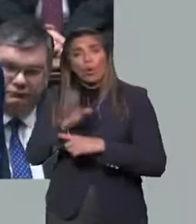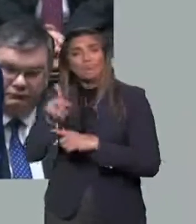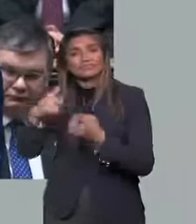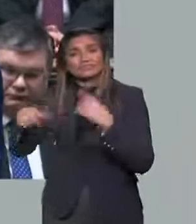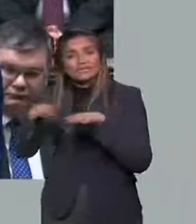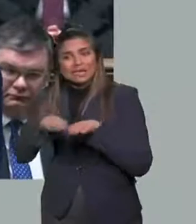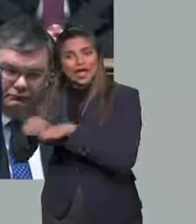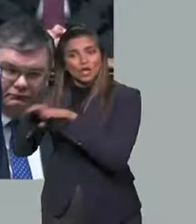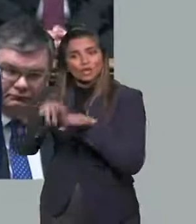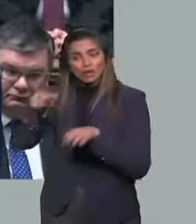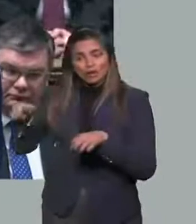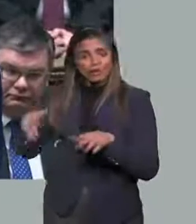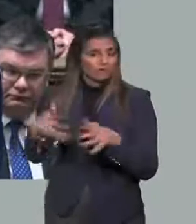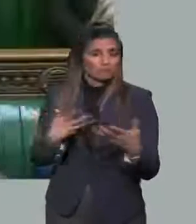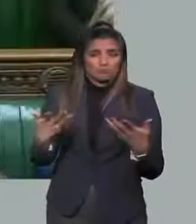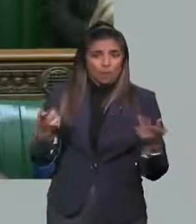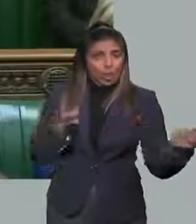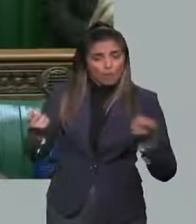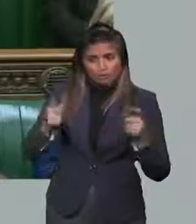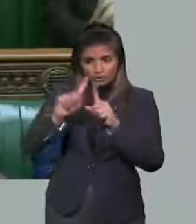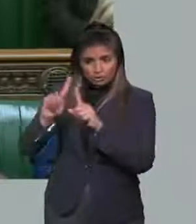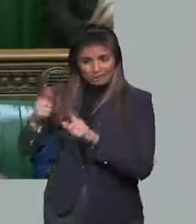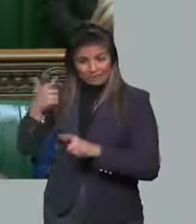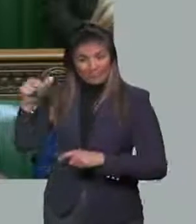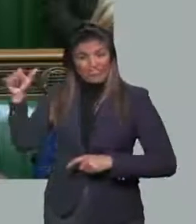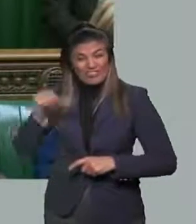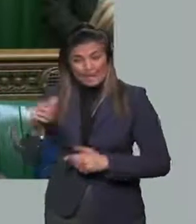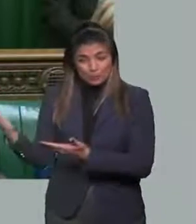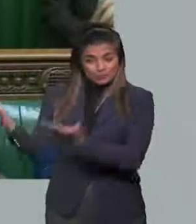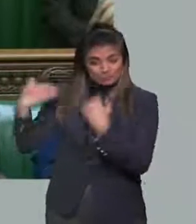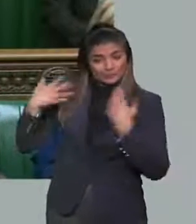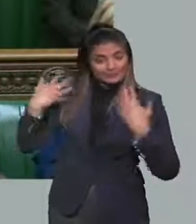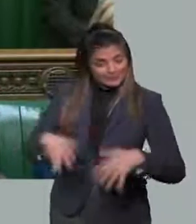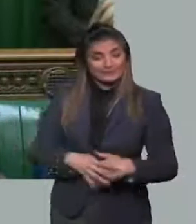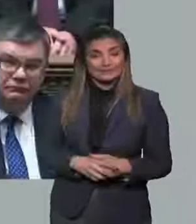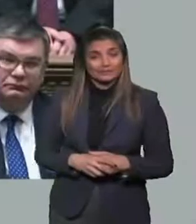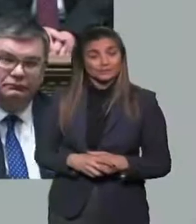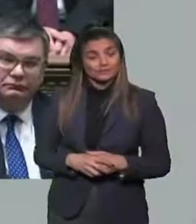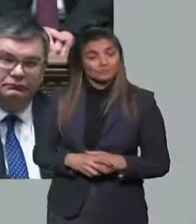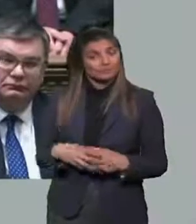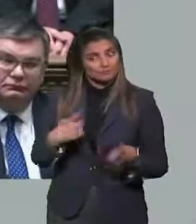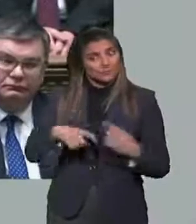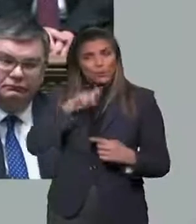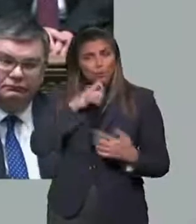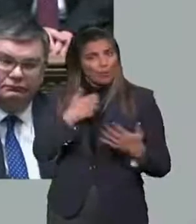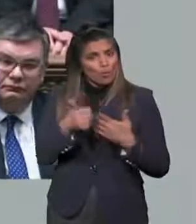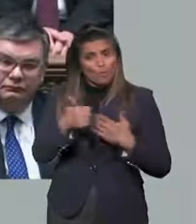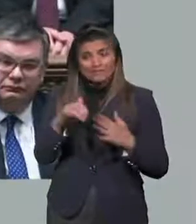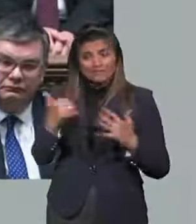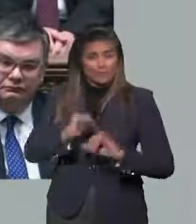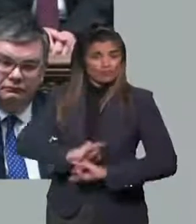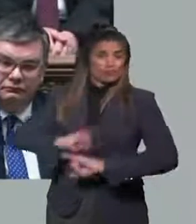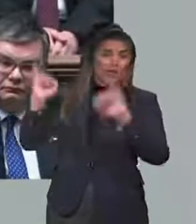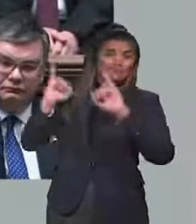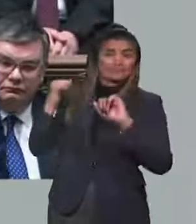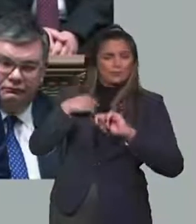with Operation Pitting, which brought 17,000 back, and we will go further and beyond the normal rules when there is a crisis, as we've seen